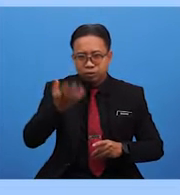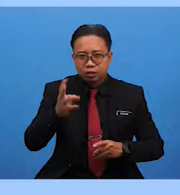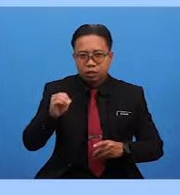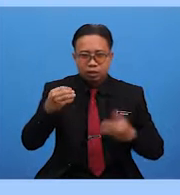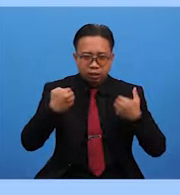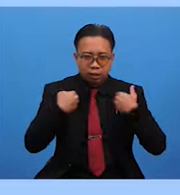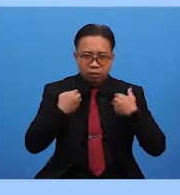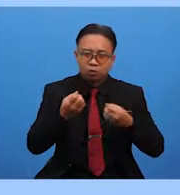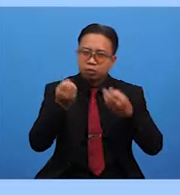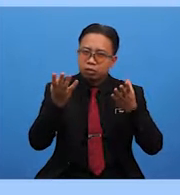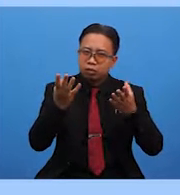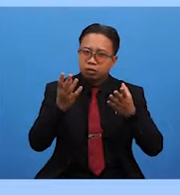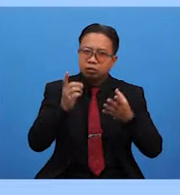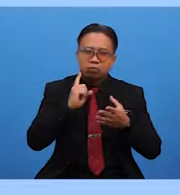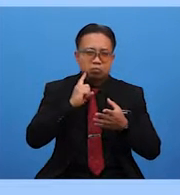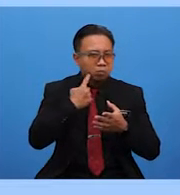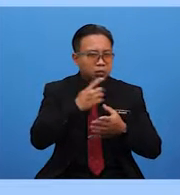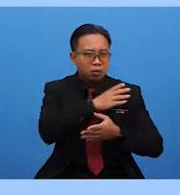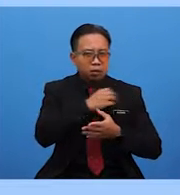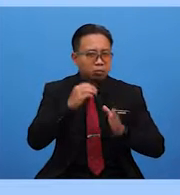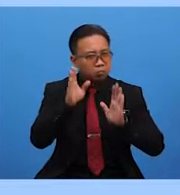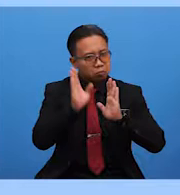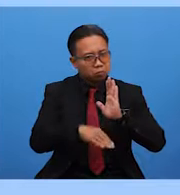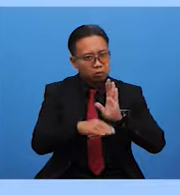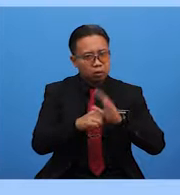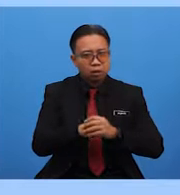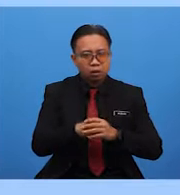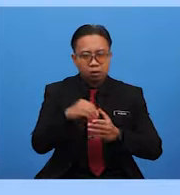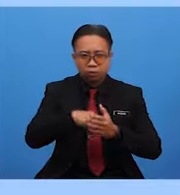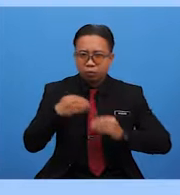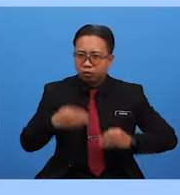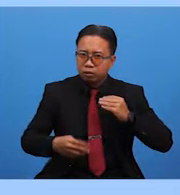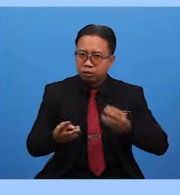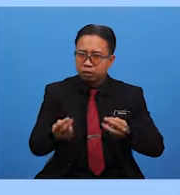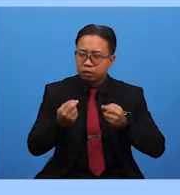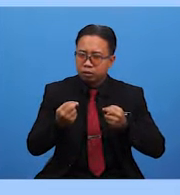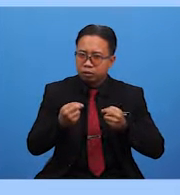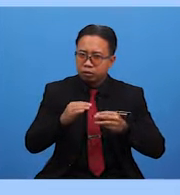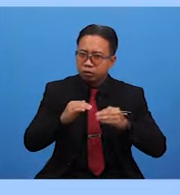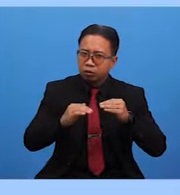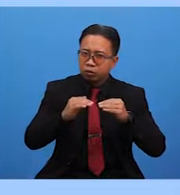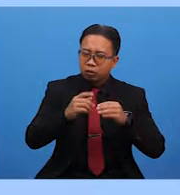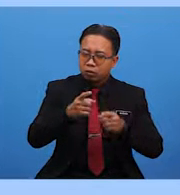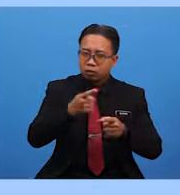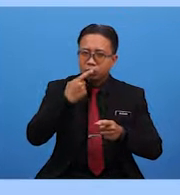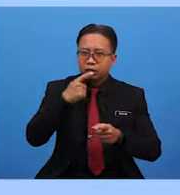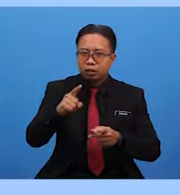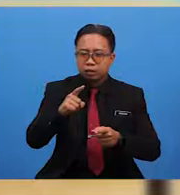and lack the nutrition that our body needs in order to grow.